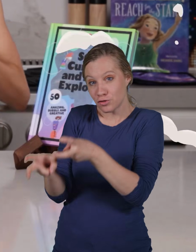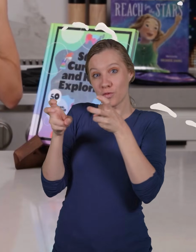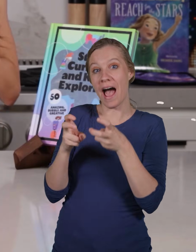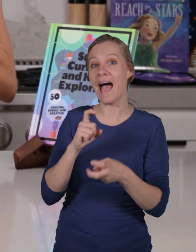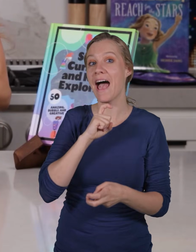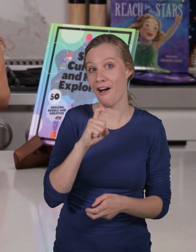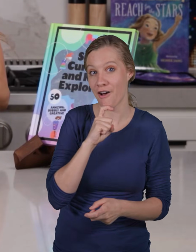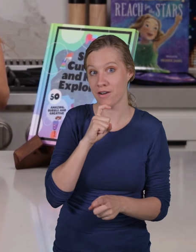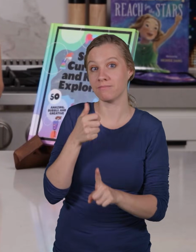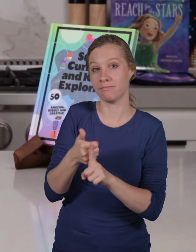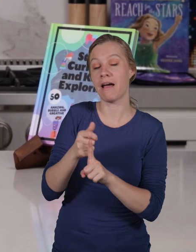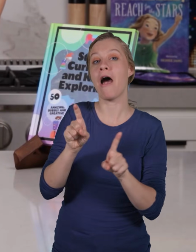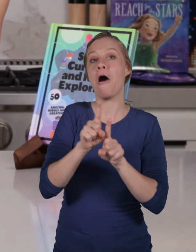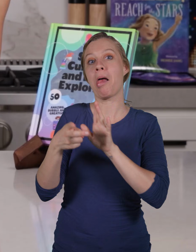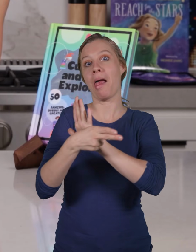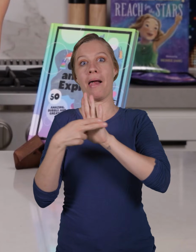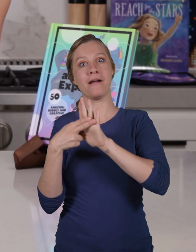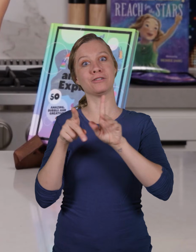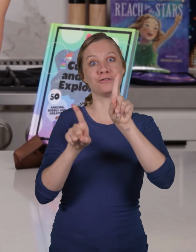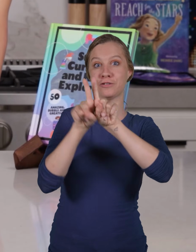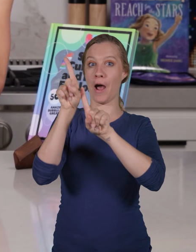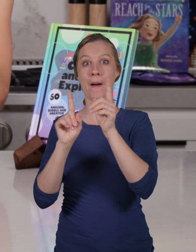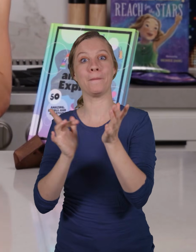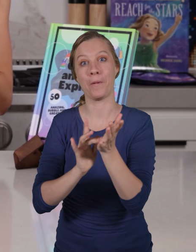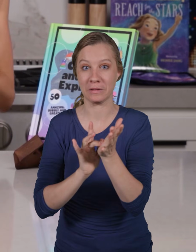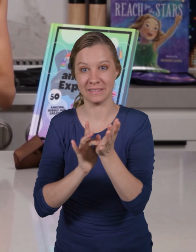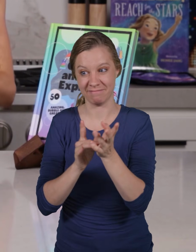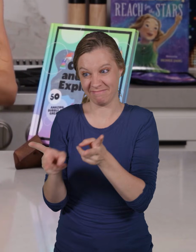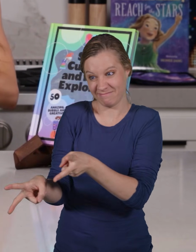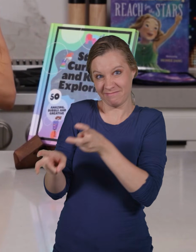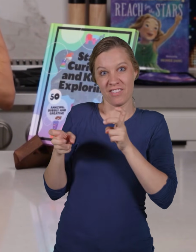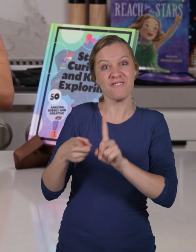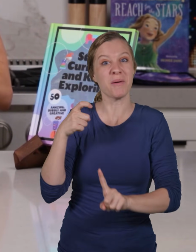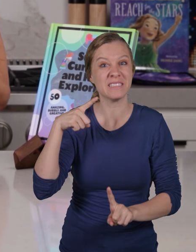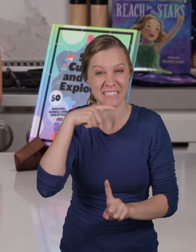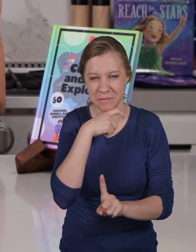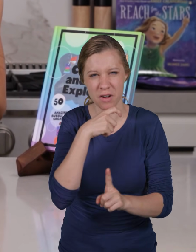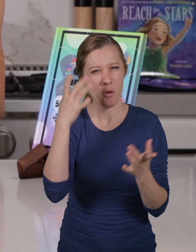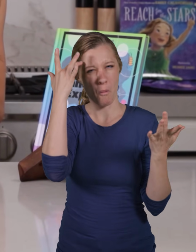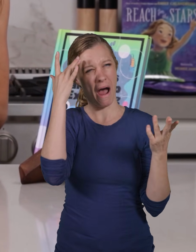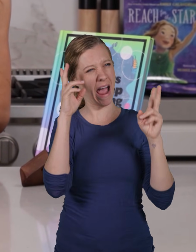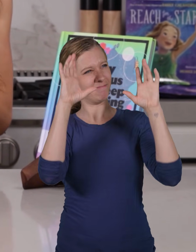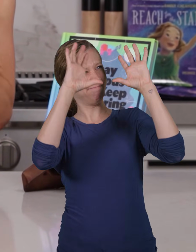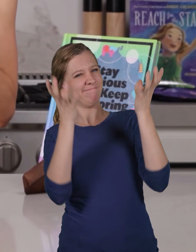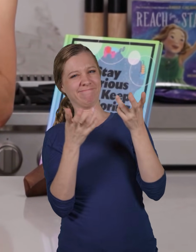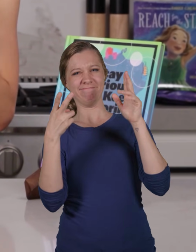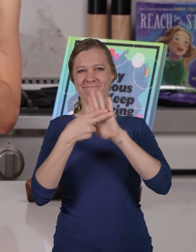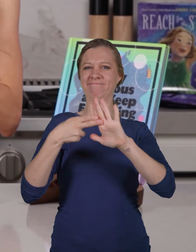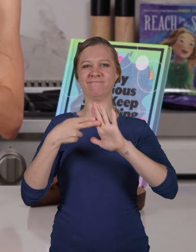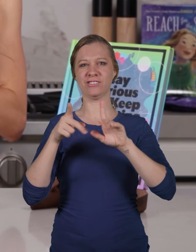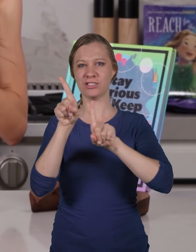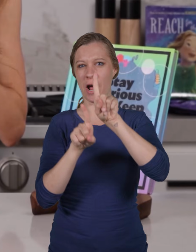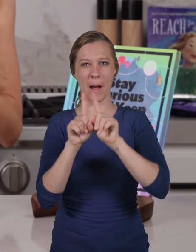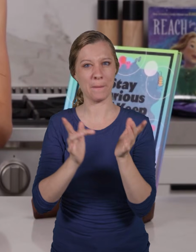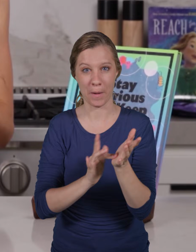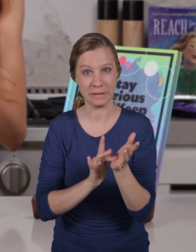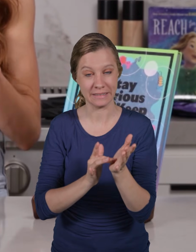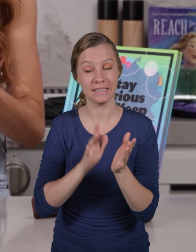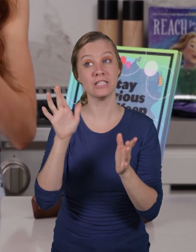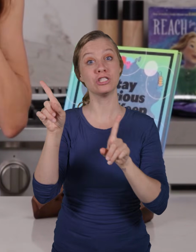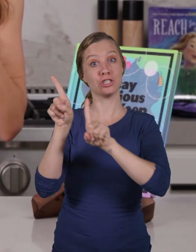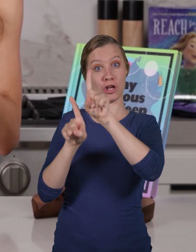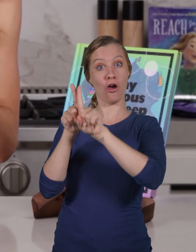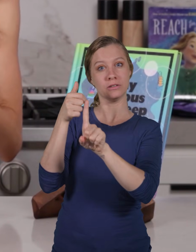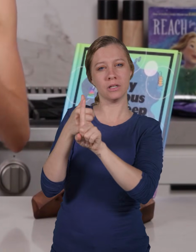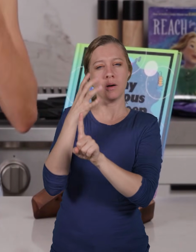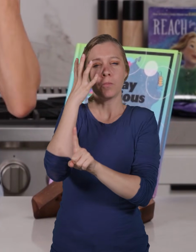Today, we are extracting iron, otherwise known as star poison, from cereal. Why is it known as star poison? Well,